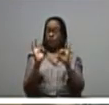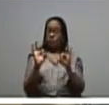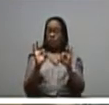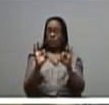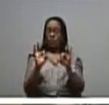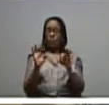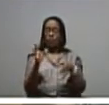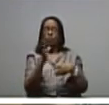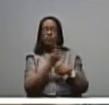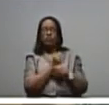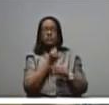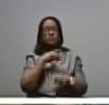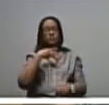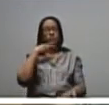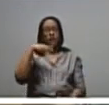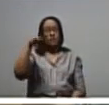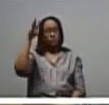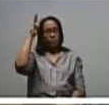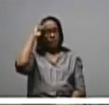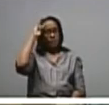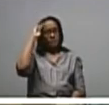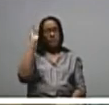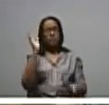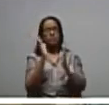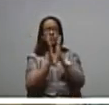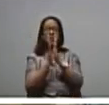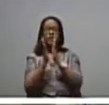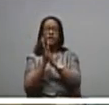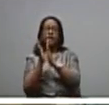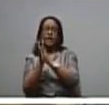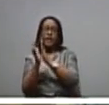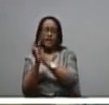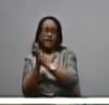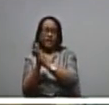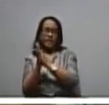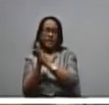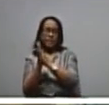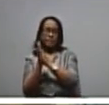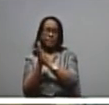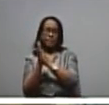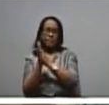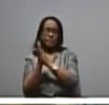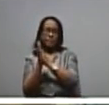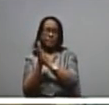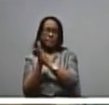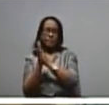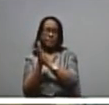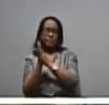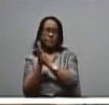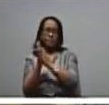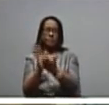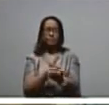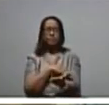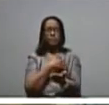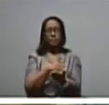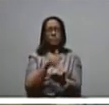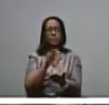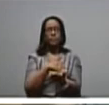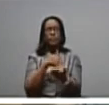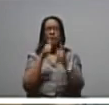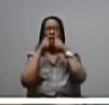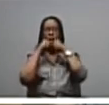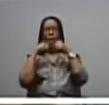Paul we have is a hymn to our baptism. The blessings we